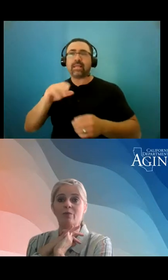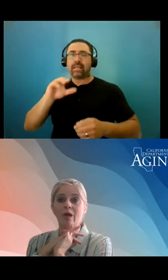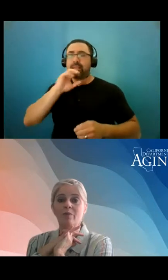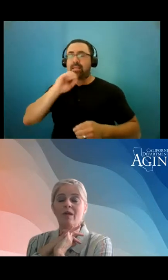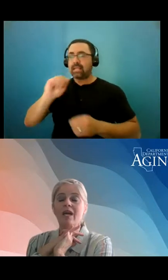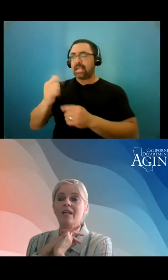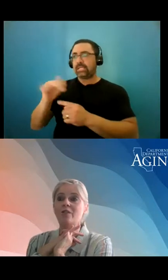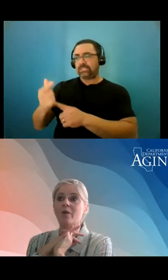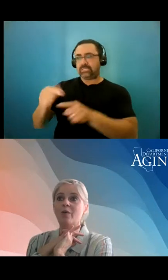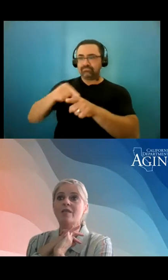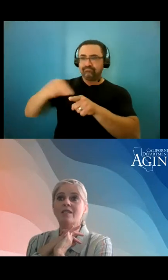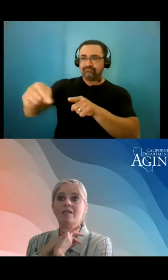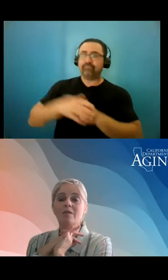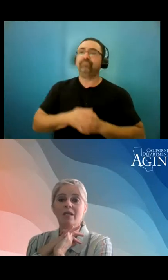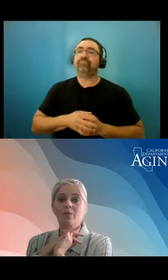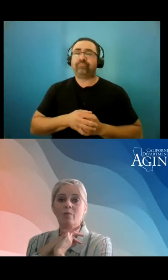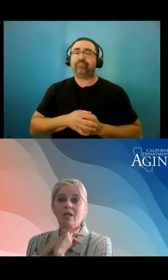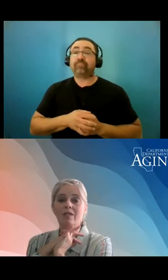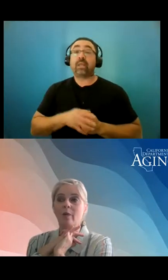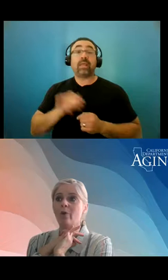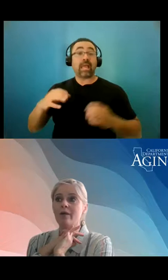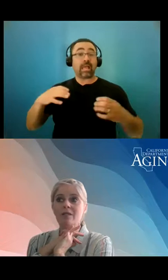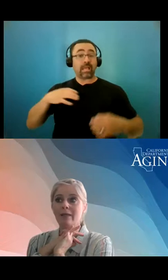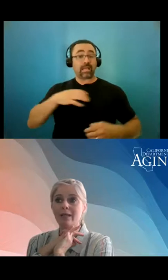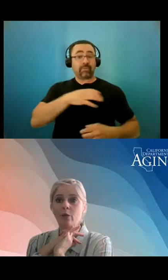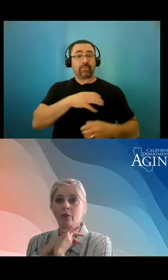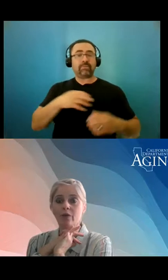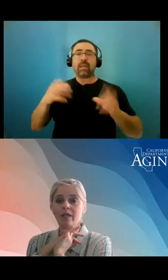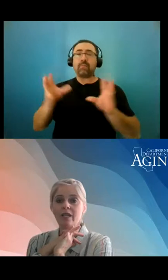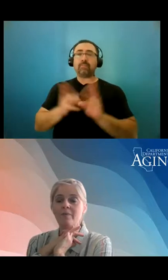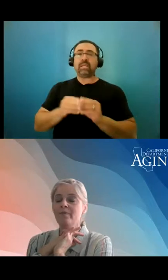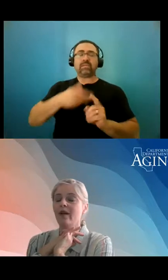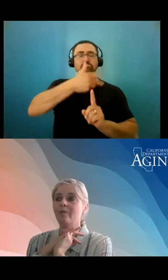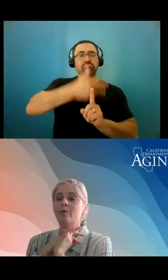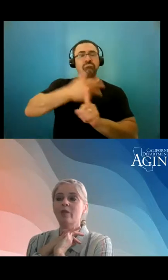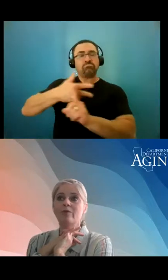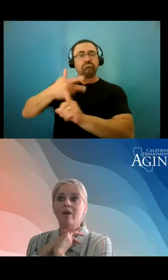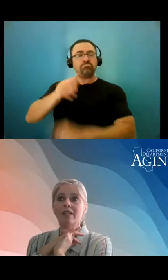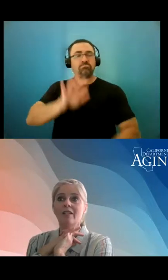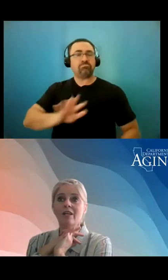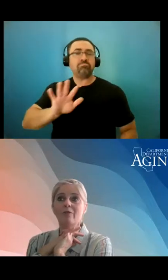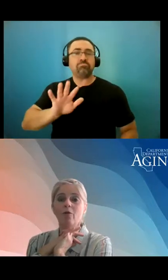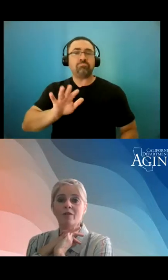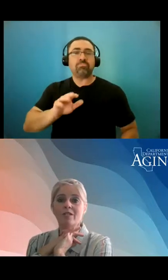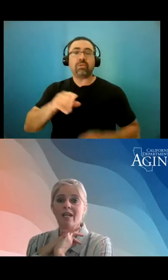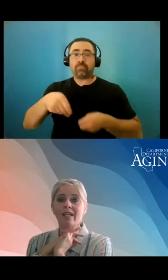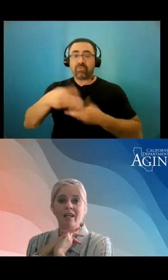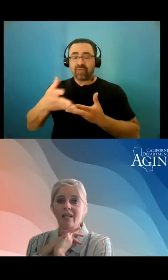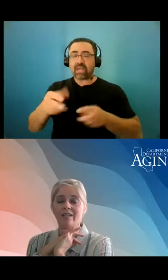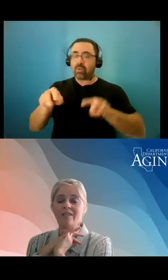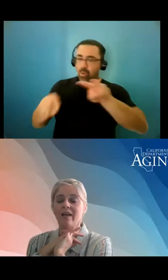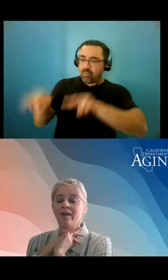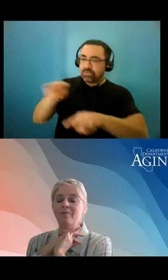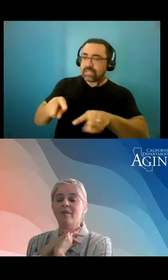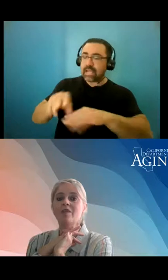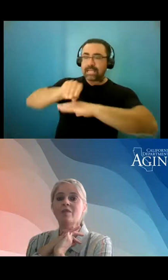disability realm. And so this committee will meet approximately quarterly and really provide a lot of oversight and